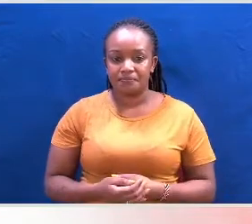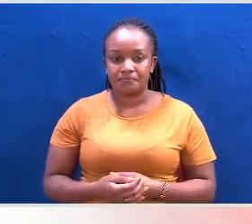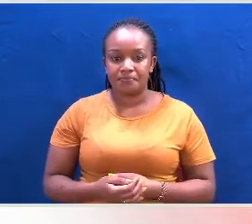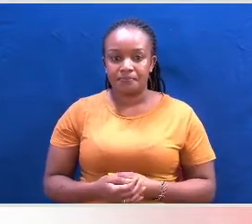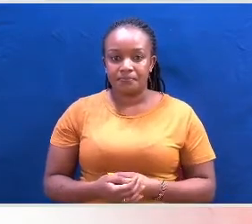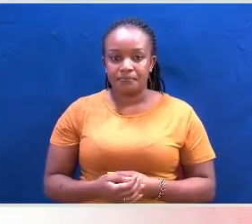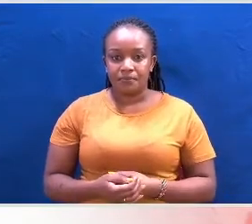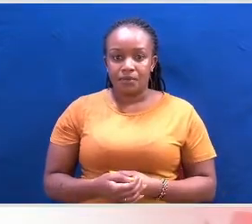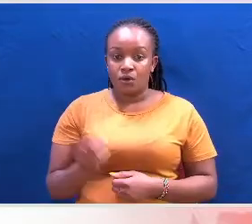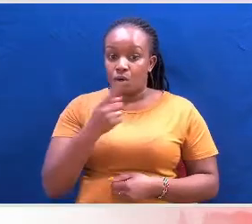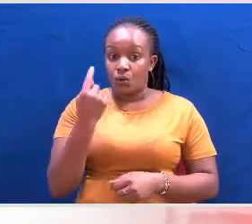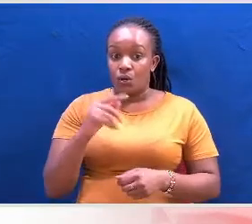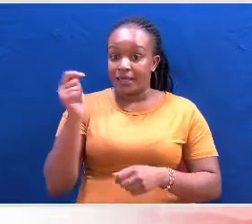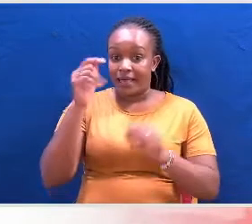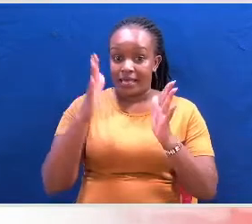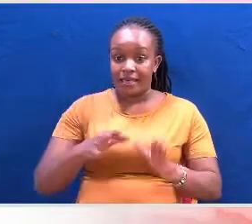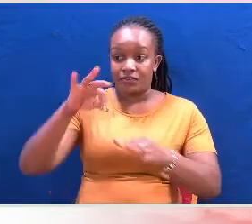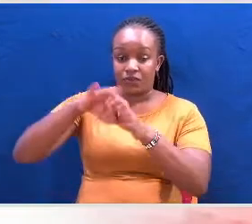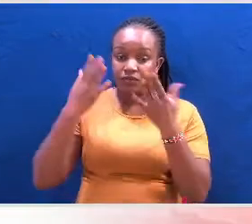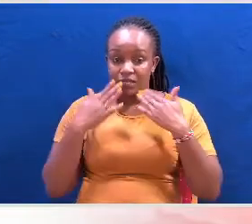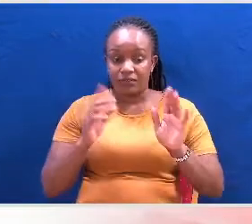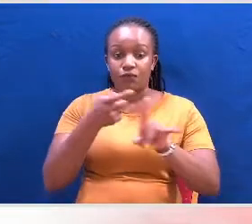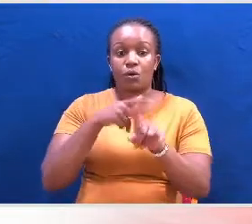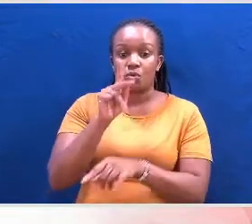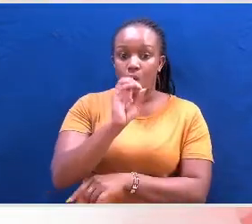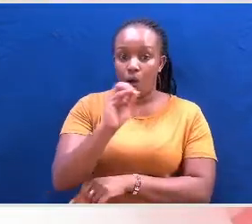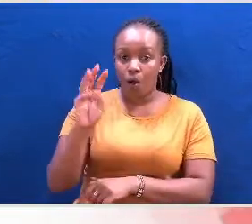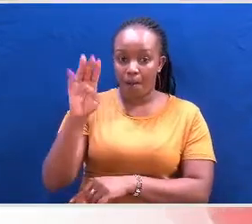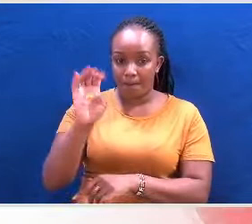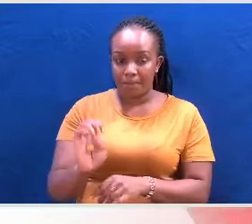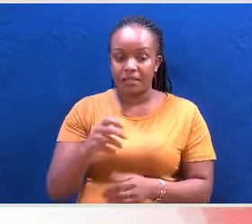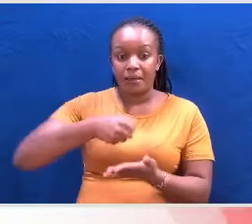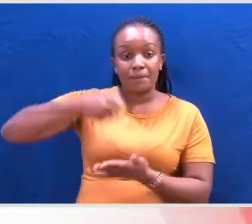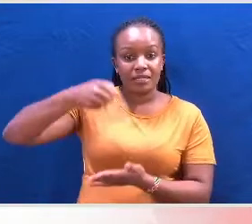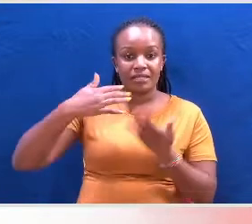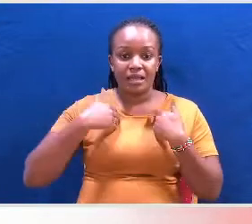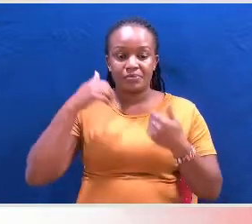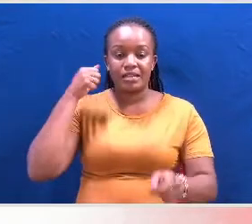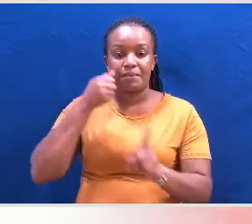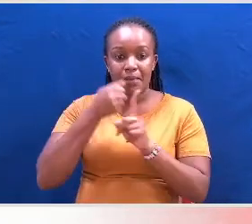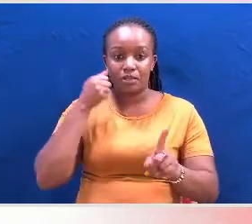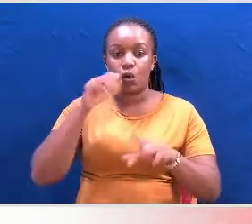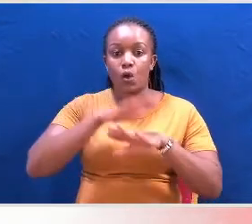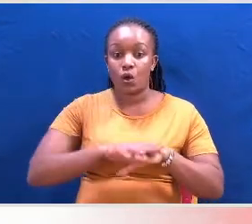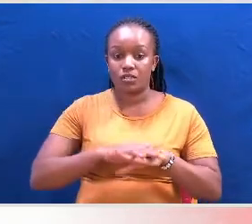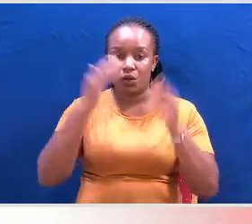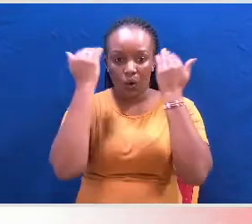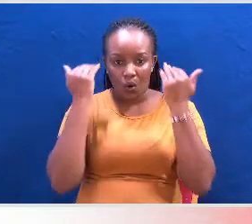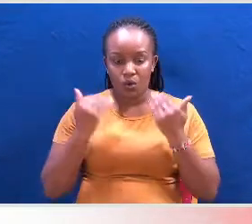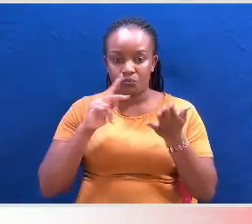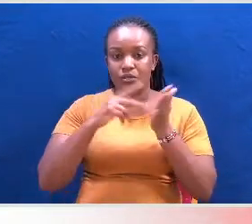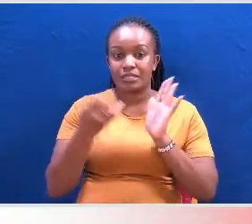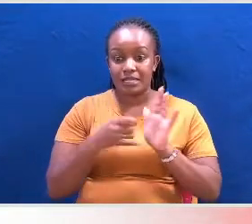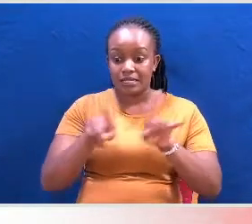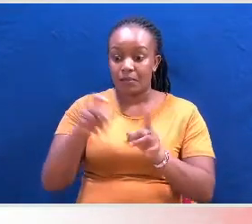whom Kenyans have elected. According to Koome, the budget cuts have had a spiral effect on the judiciary's projects, including the